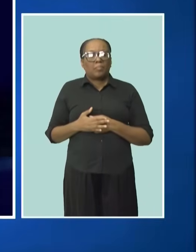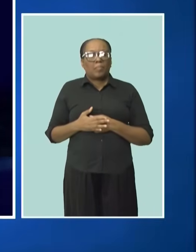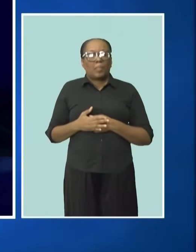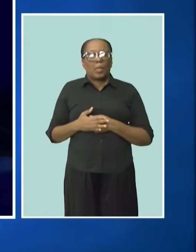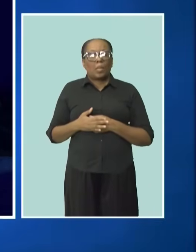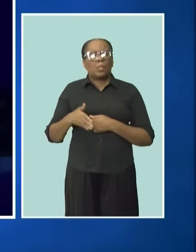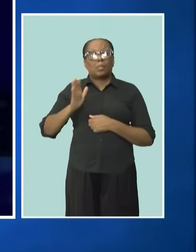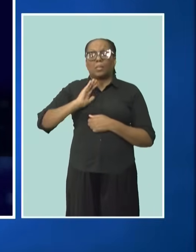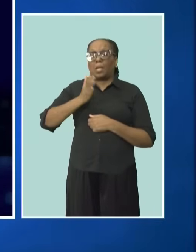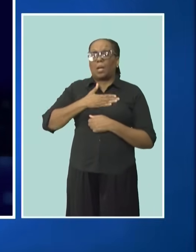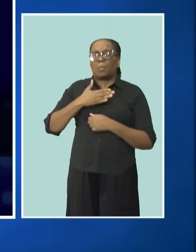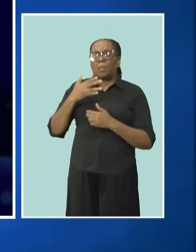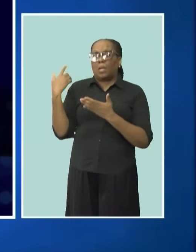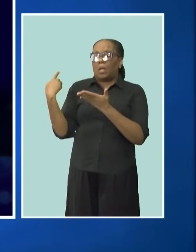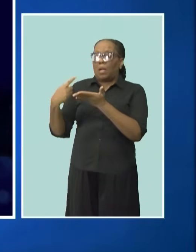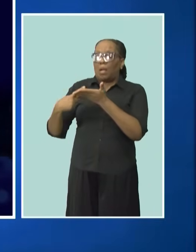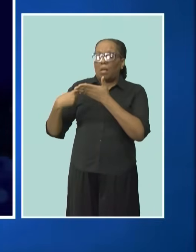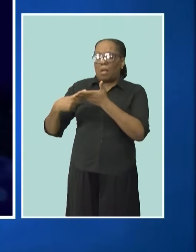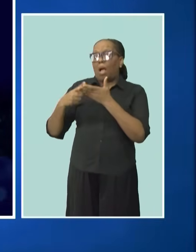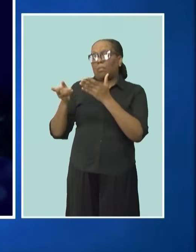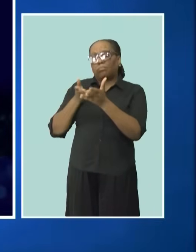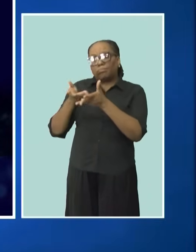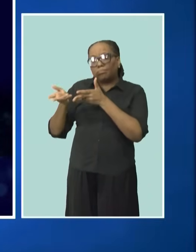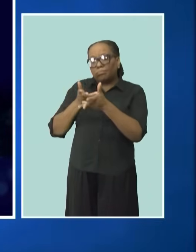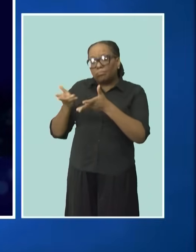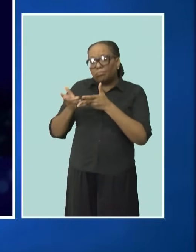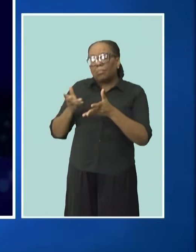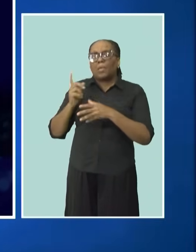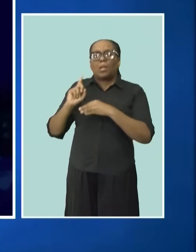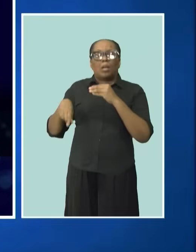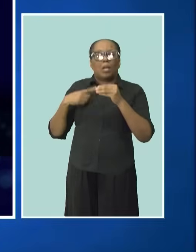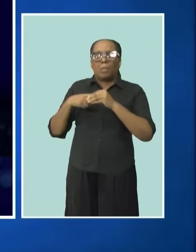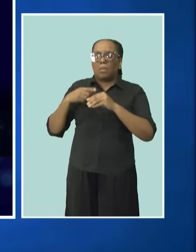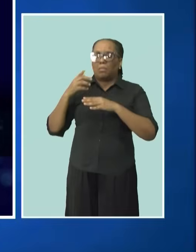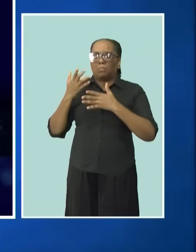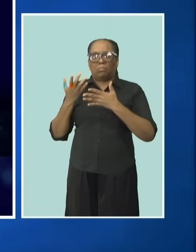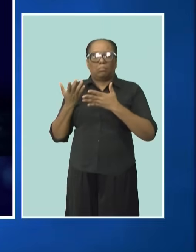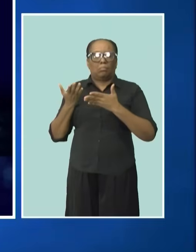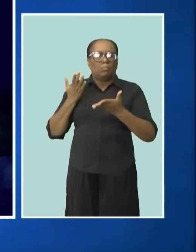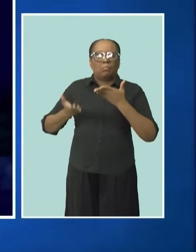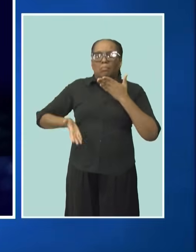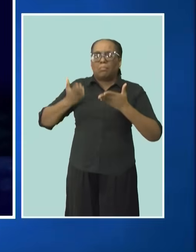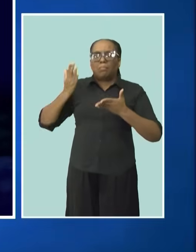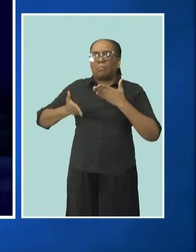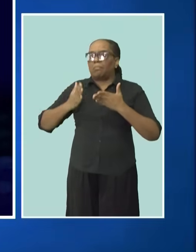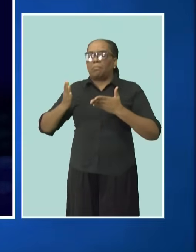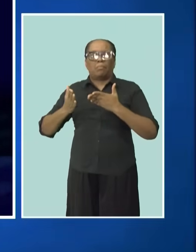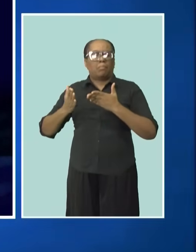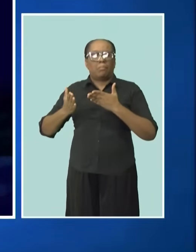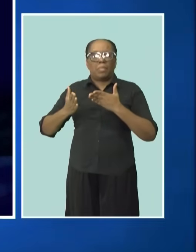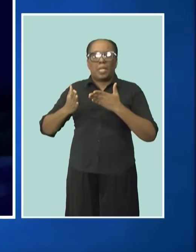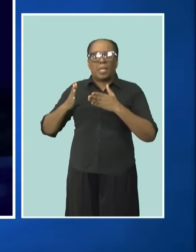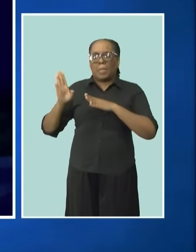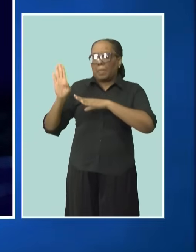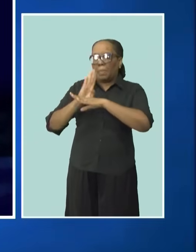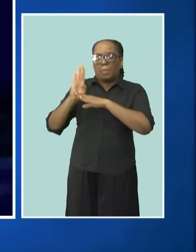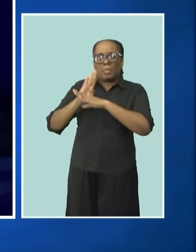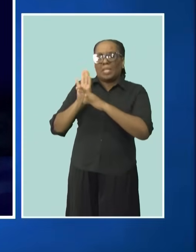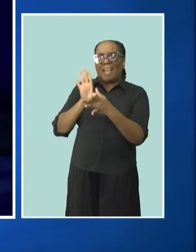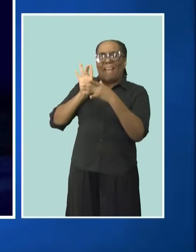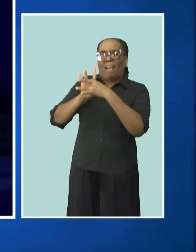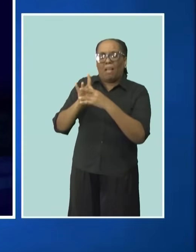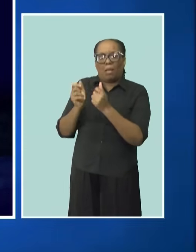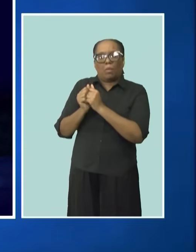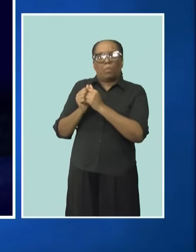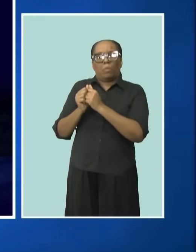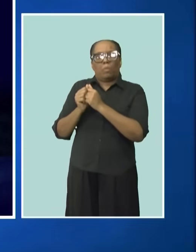around looking at others in the region, looking at Latin America, for example, and even further south, may